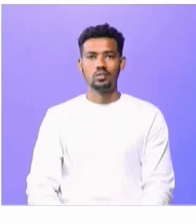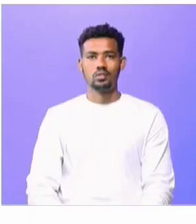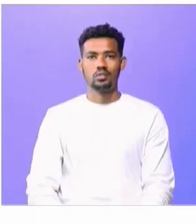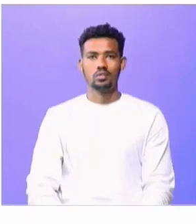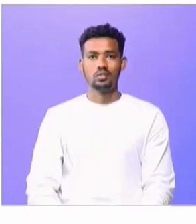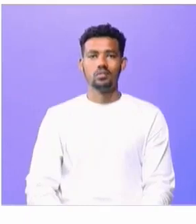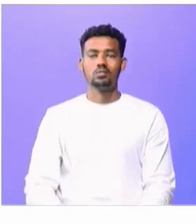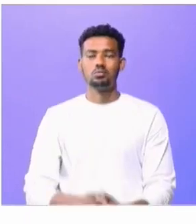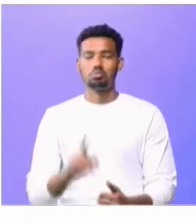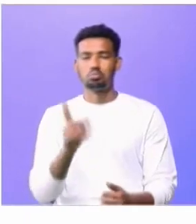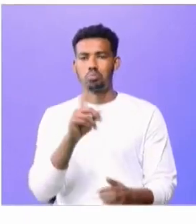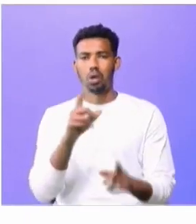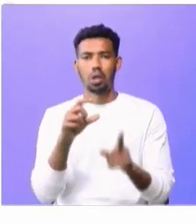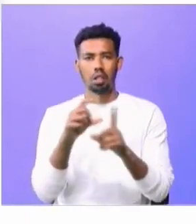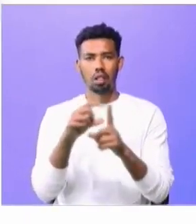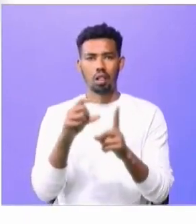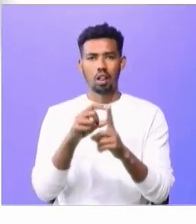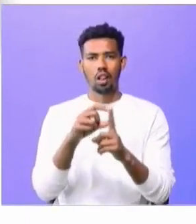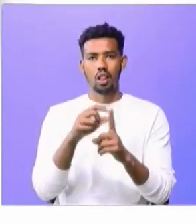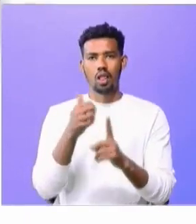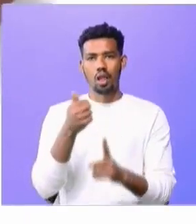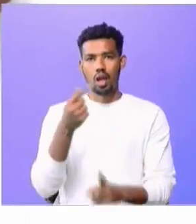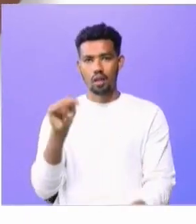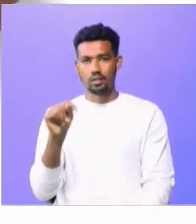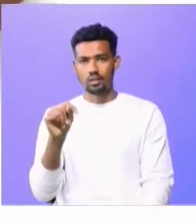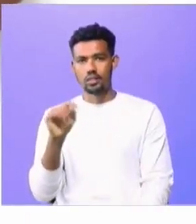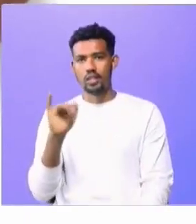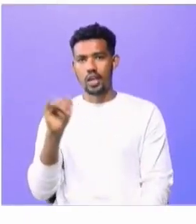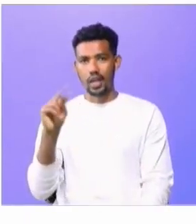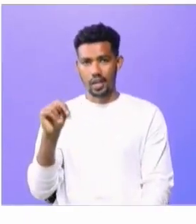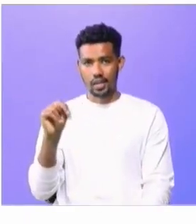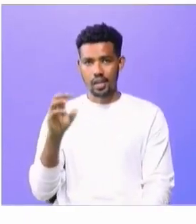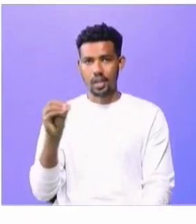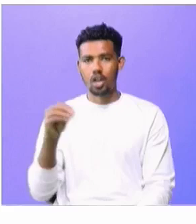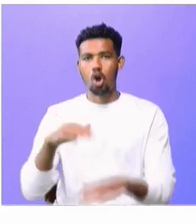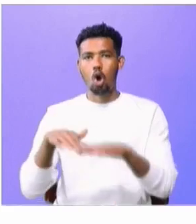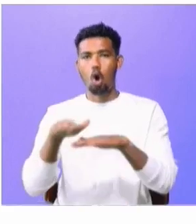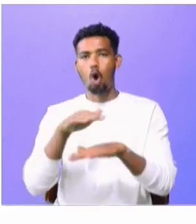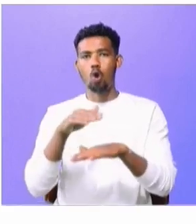at, in, and on.